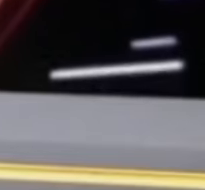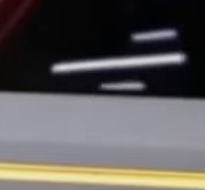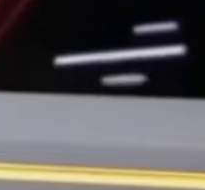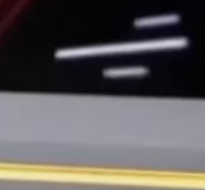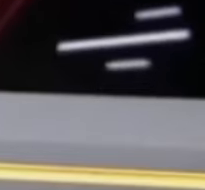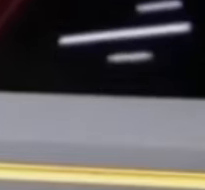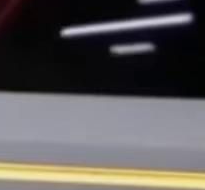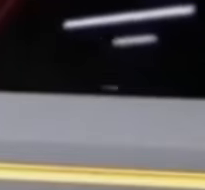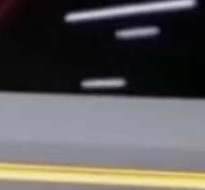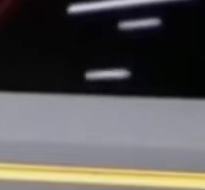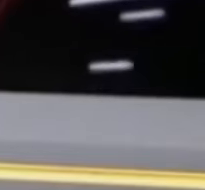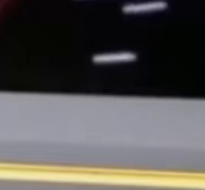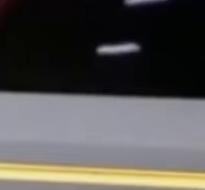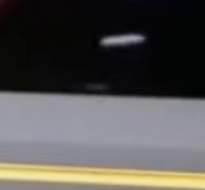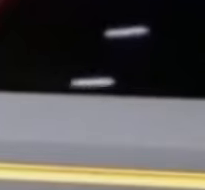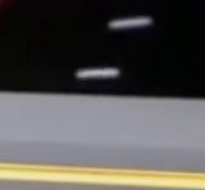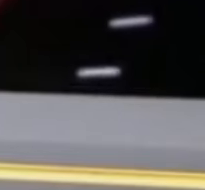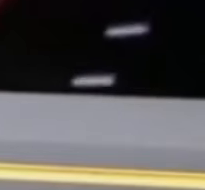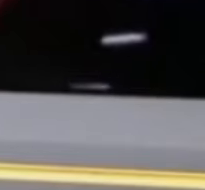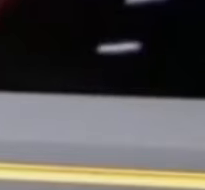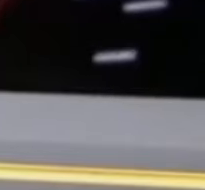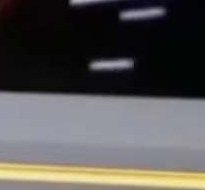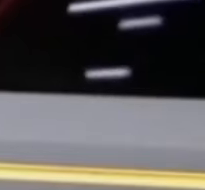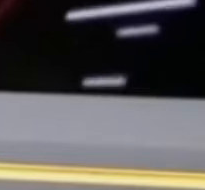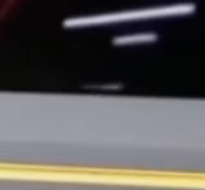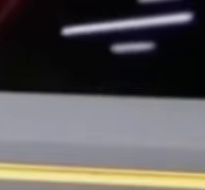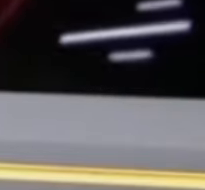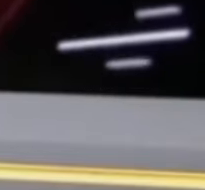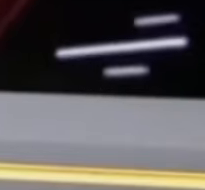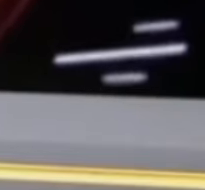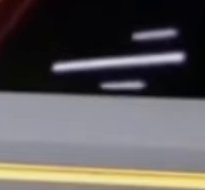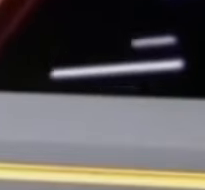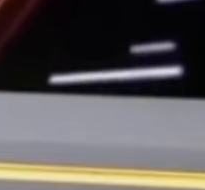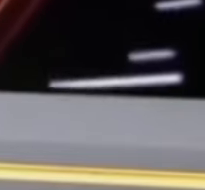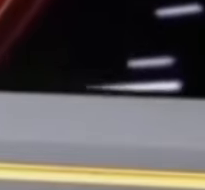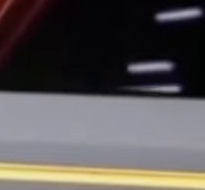a genocide only comparable with the fascism perpetrated by dictator Adolf Hitler.